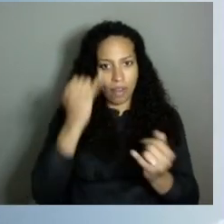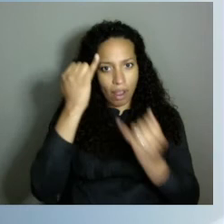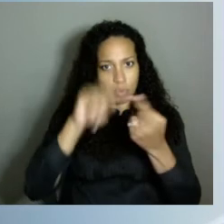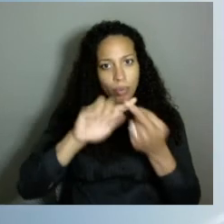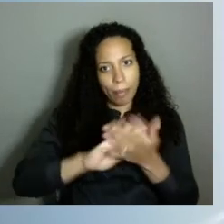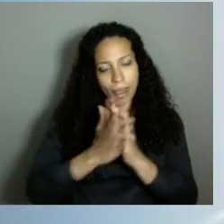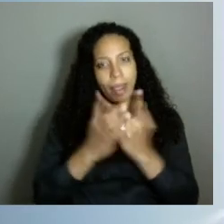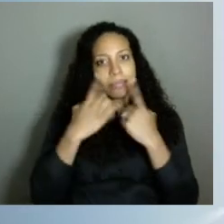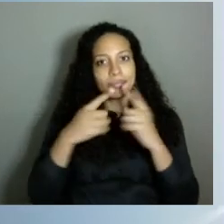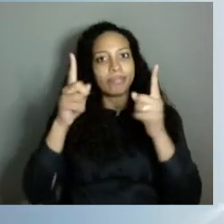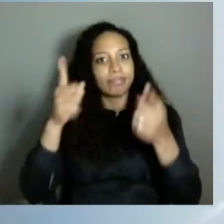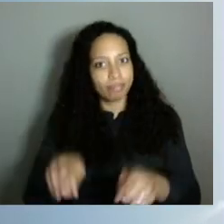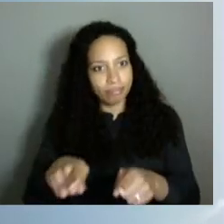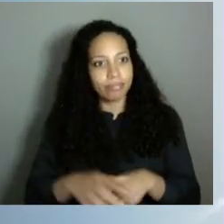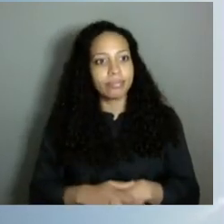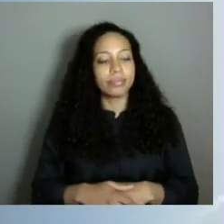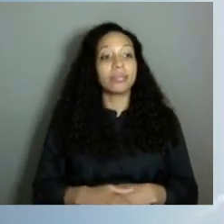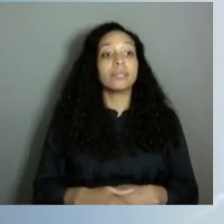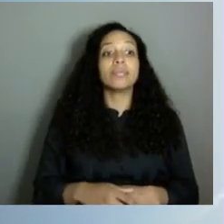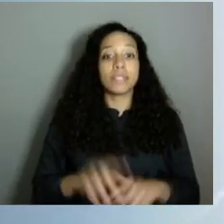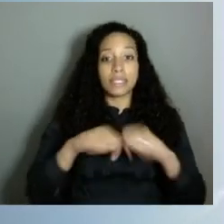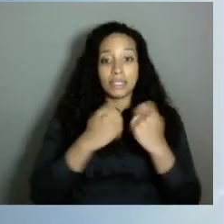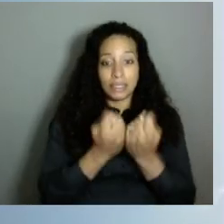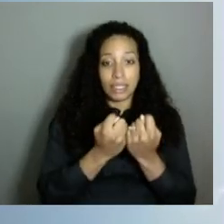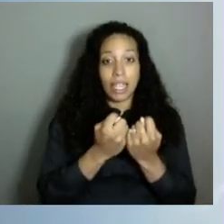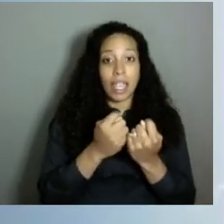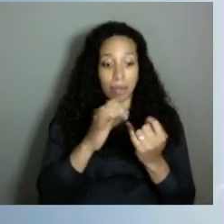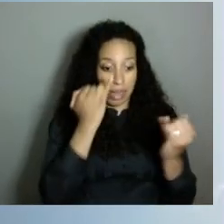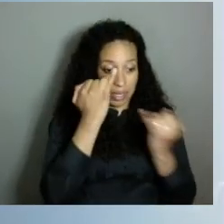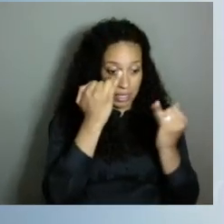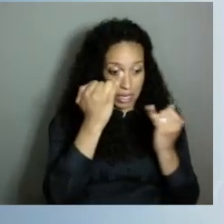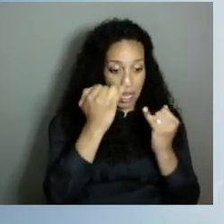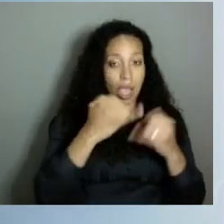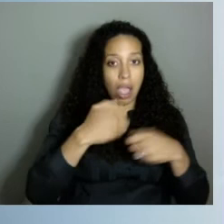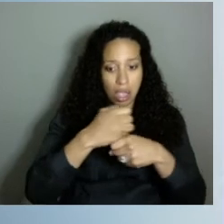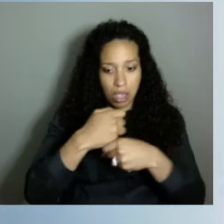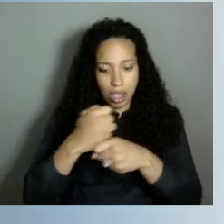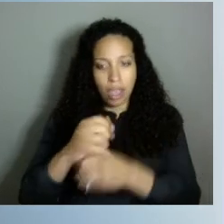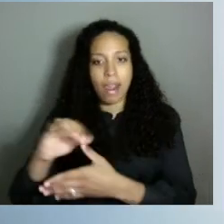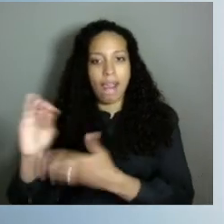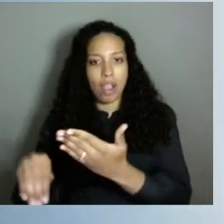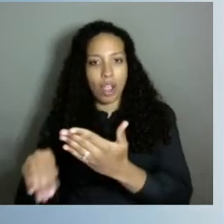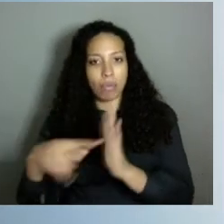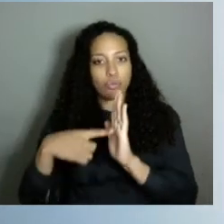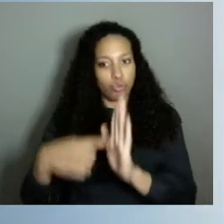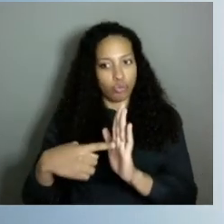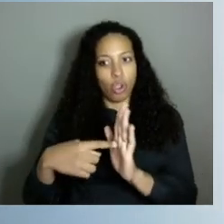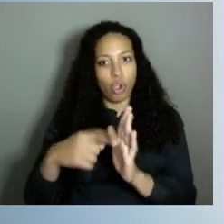Fourth, the team turns those ideas into outcomes, showing the realization of their ideas into real-life workable